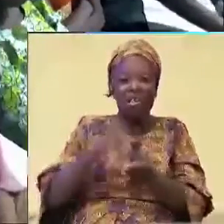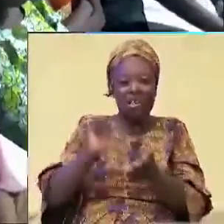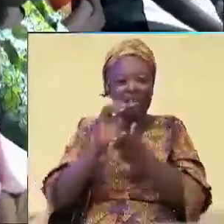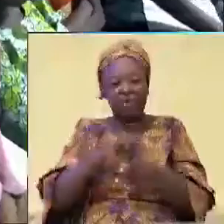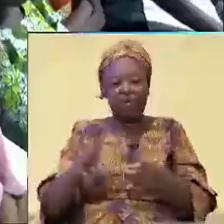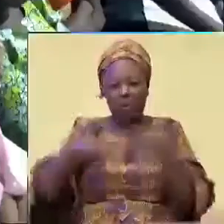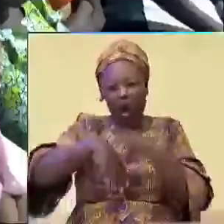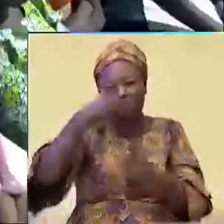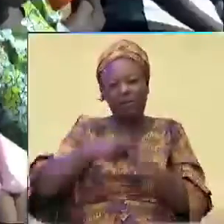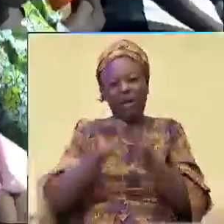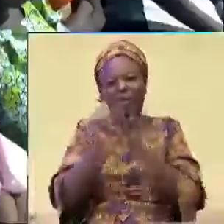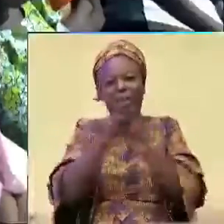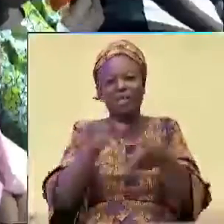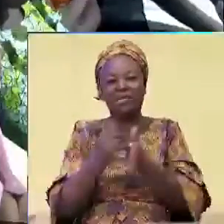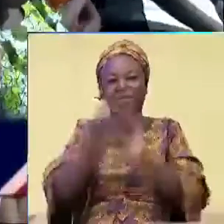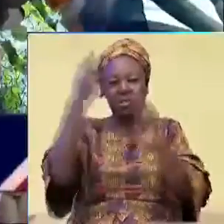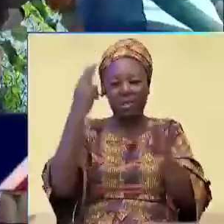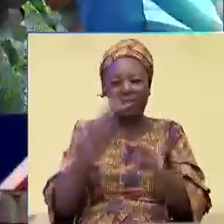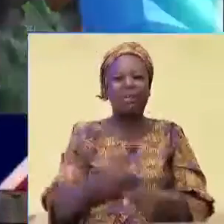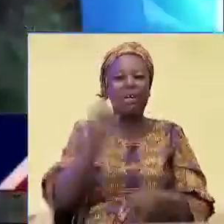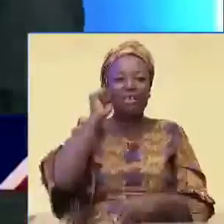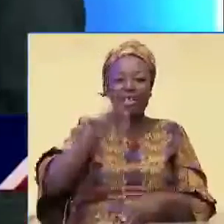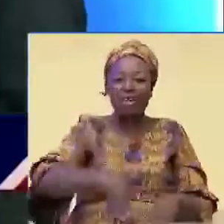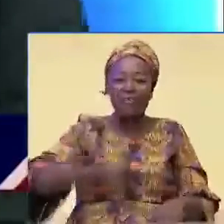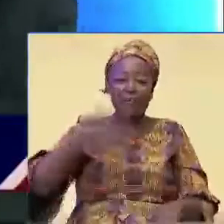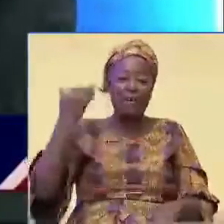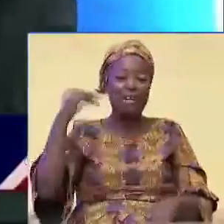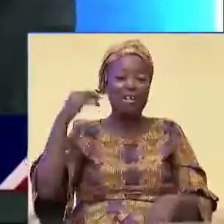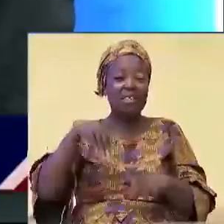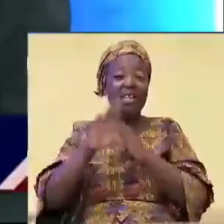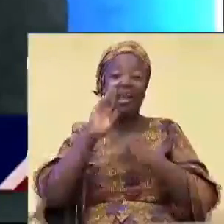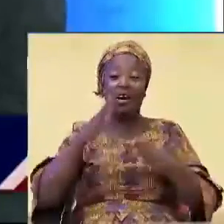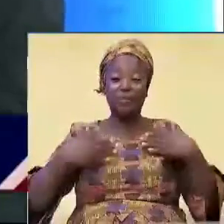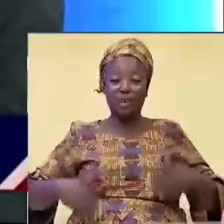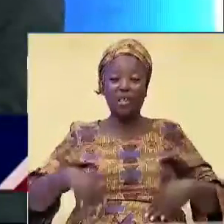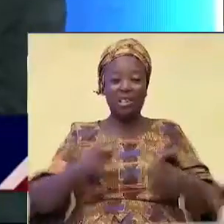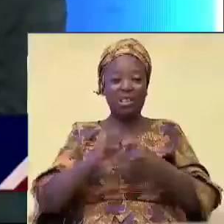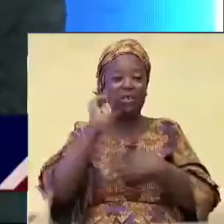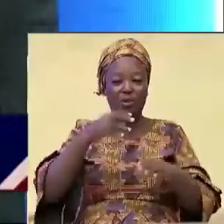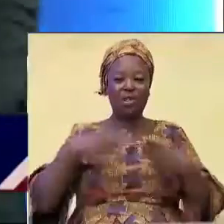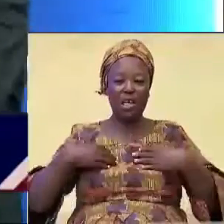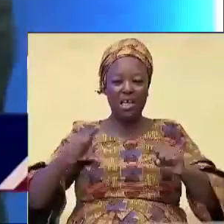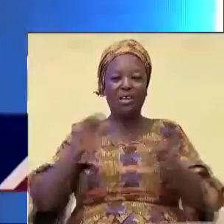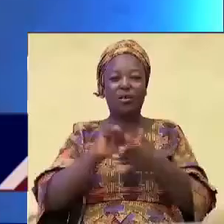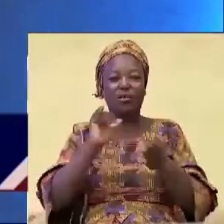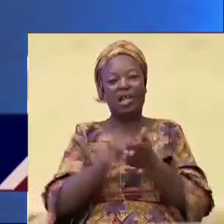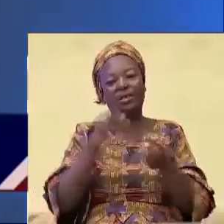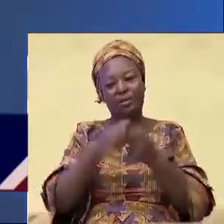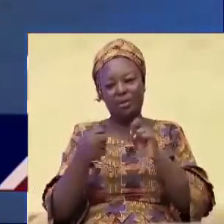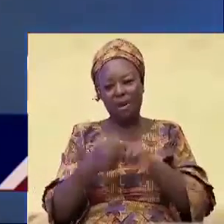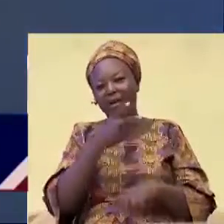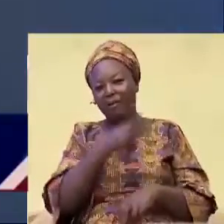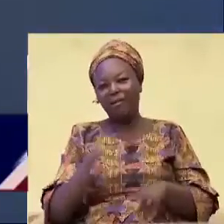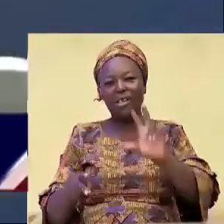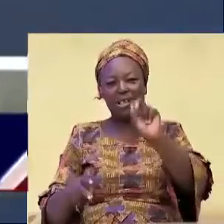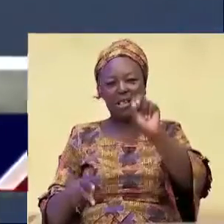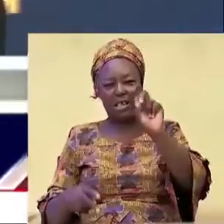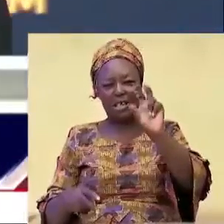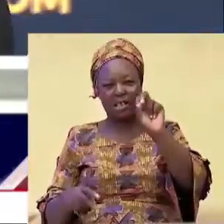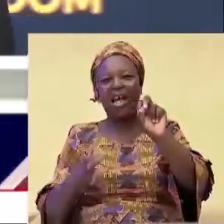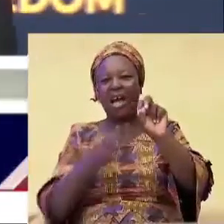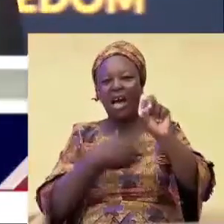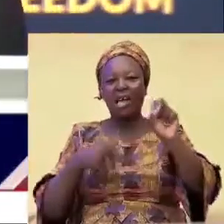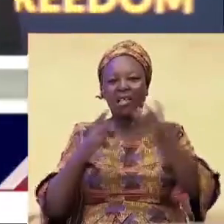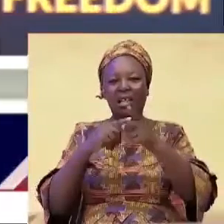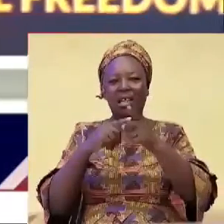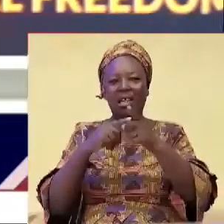felt in her body that she was healed of that plague. Look at verse 30. It says